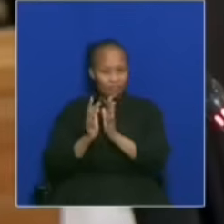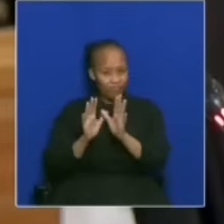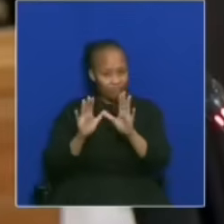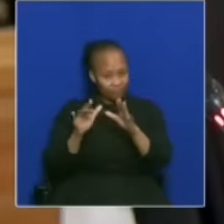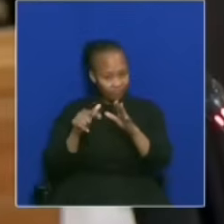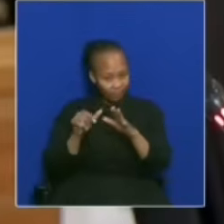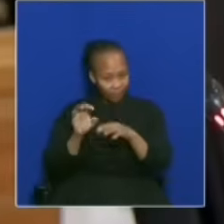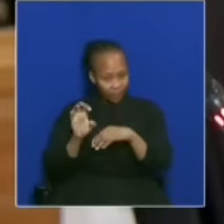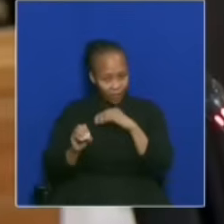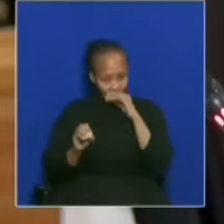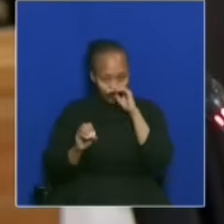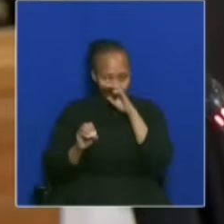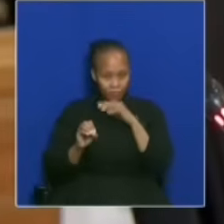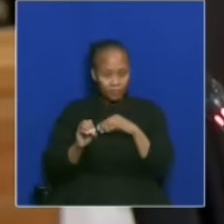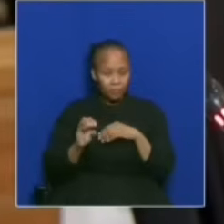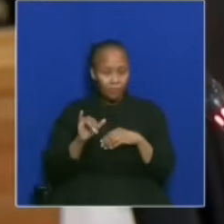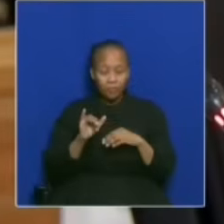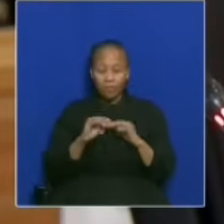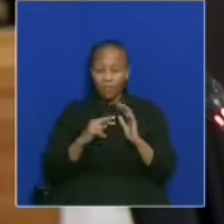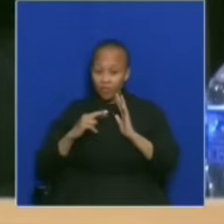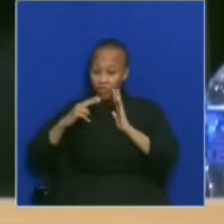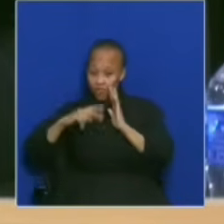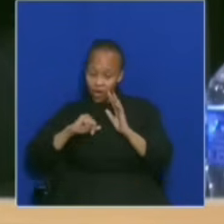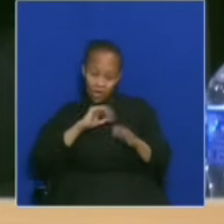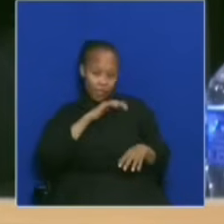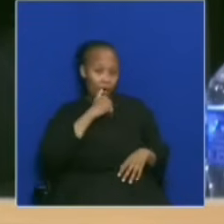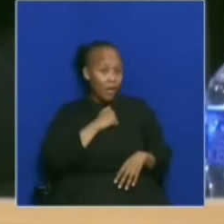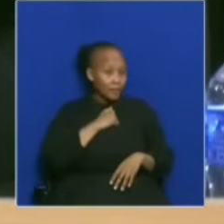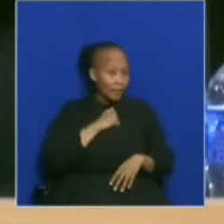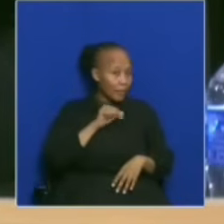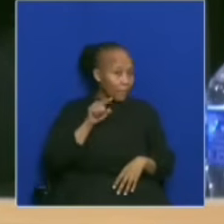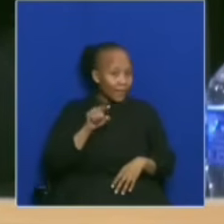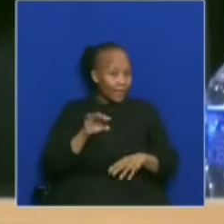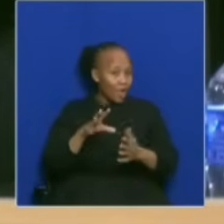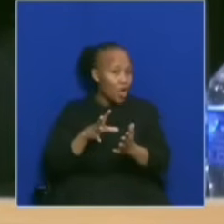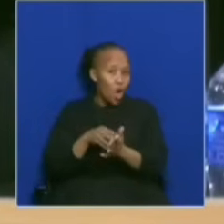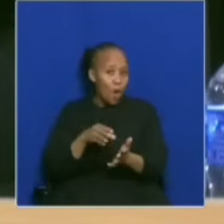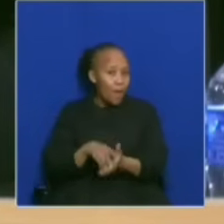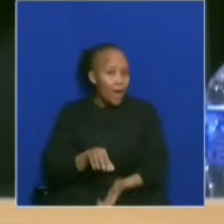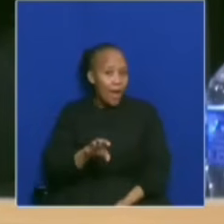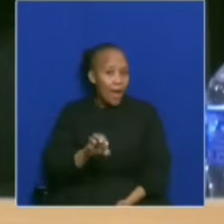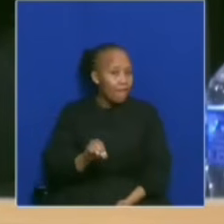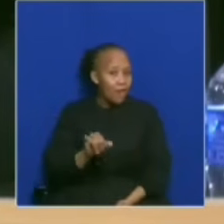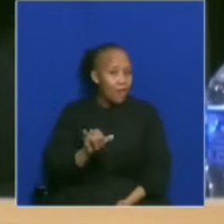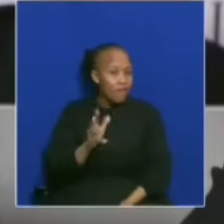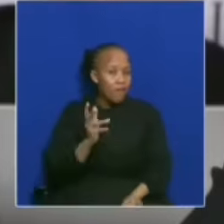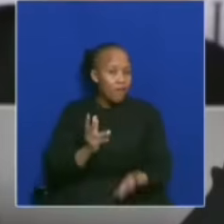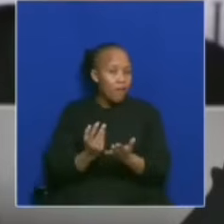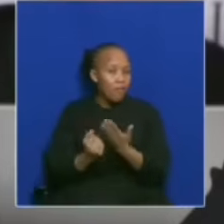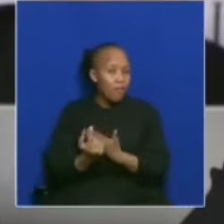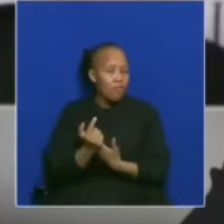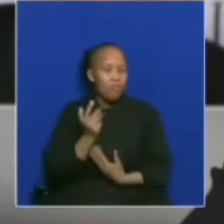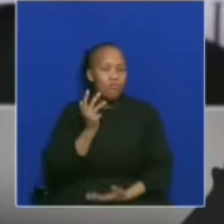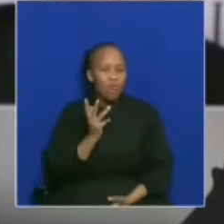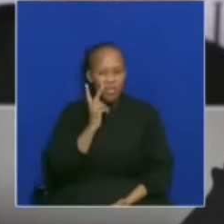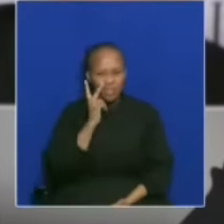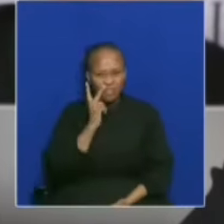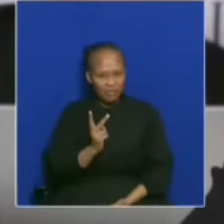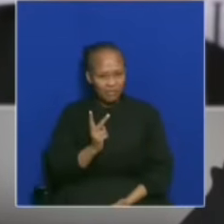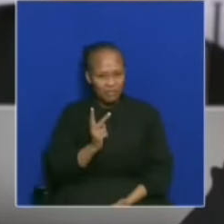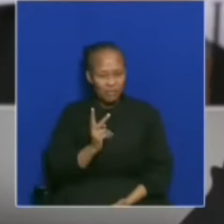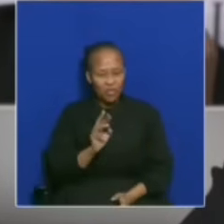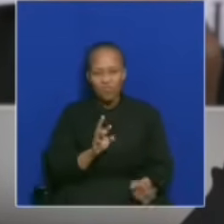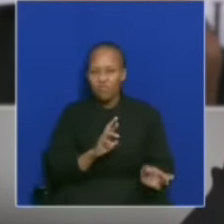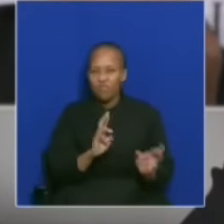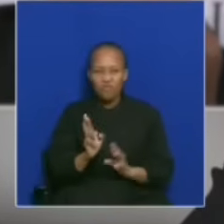be sufficient for us to have you read, but for them to want to see what it is you're referring. I